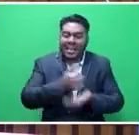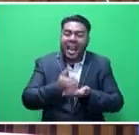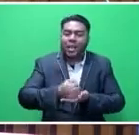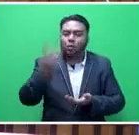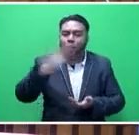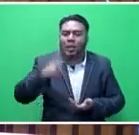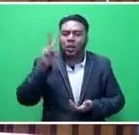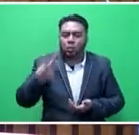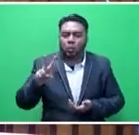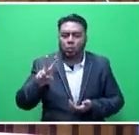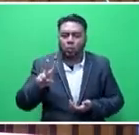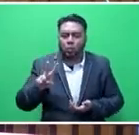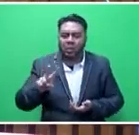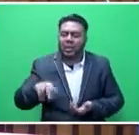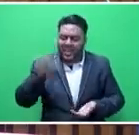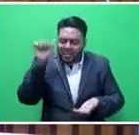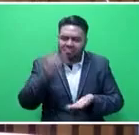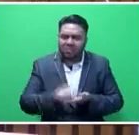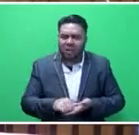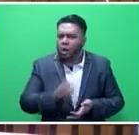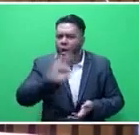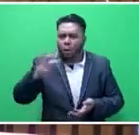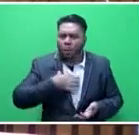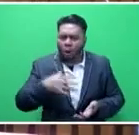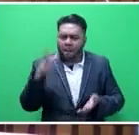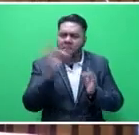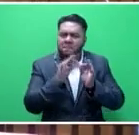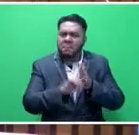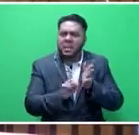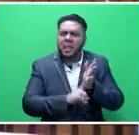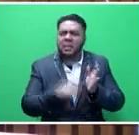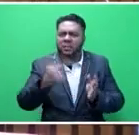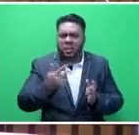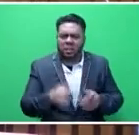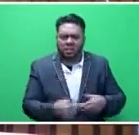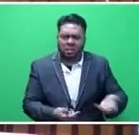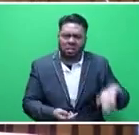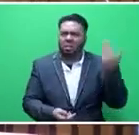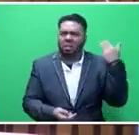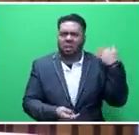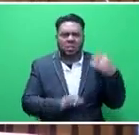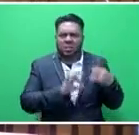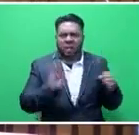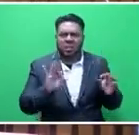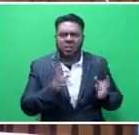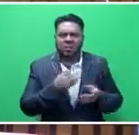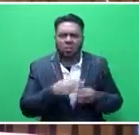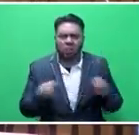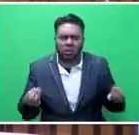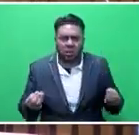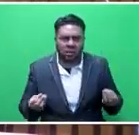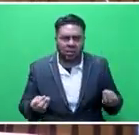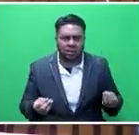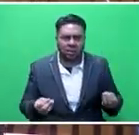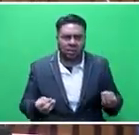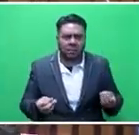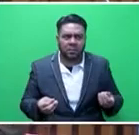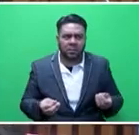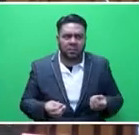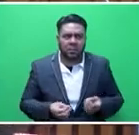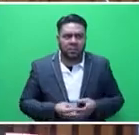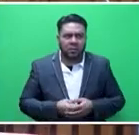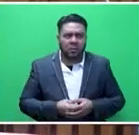22. Get with the program. Act 22. If you say Bill 17 has got no merit, if you say Bill 17 in a few weeks'